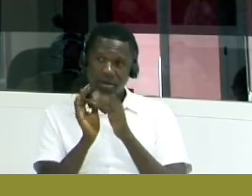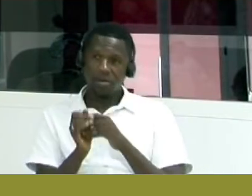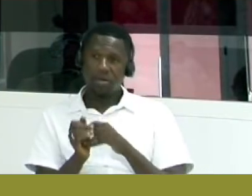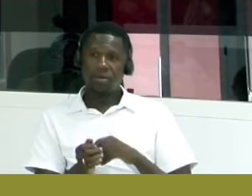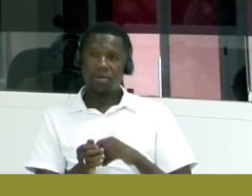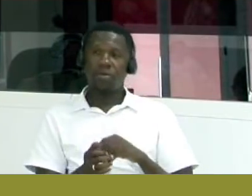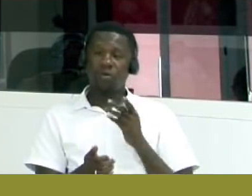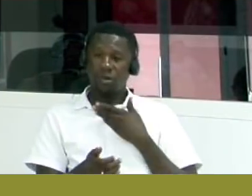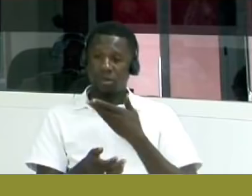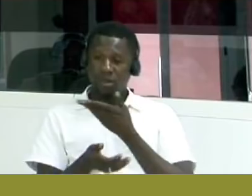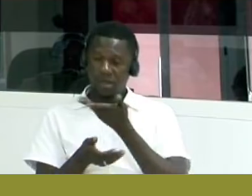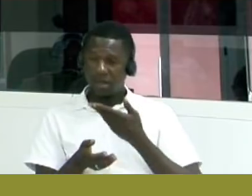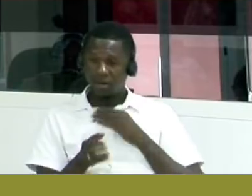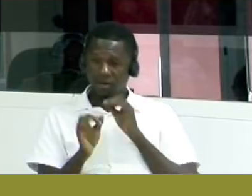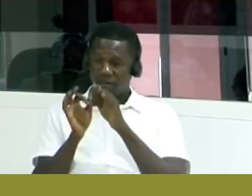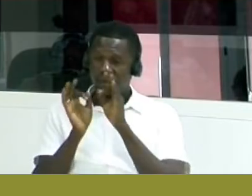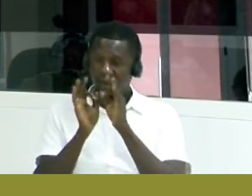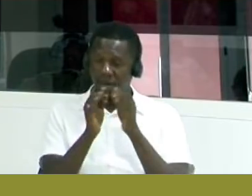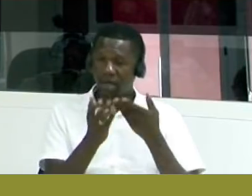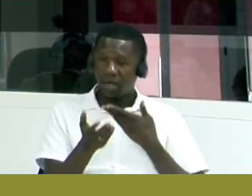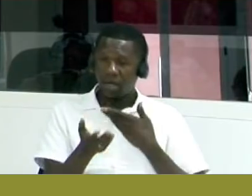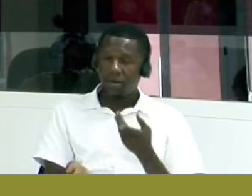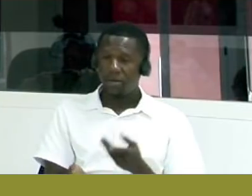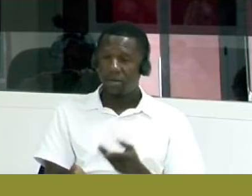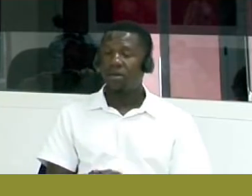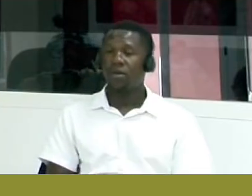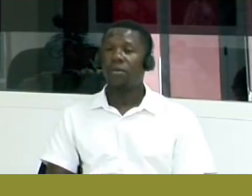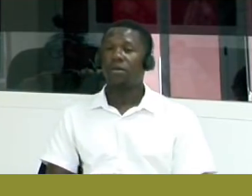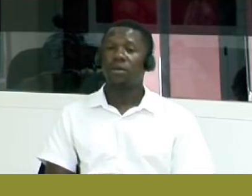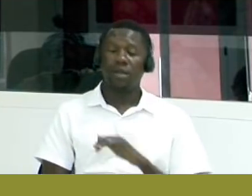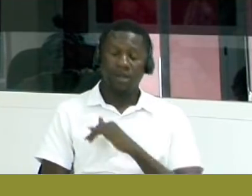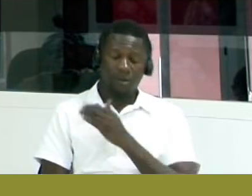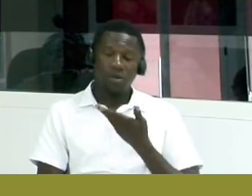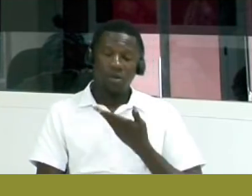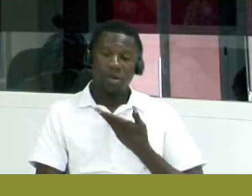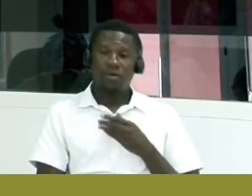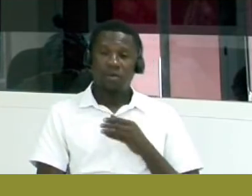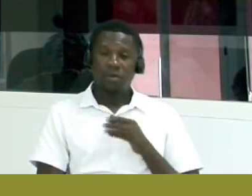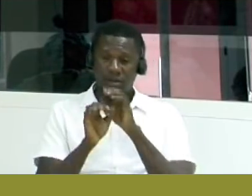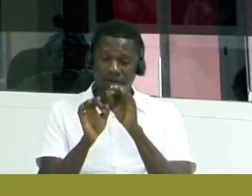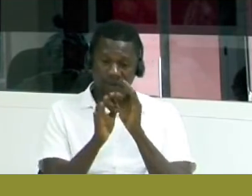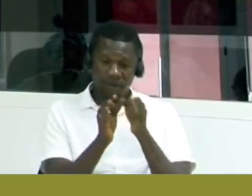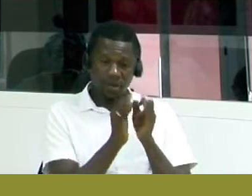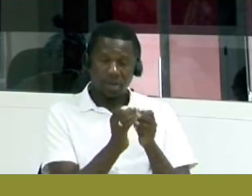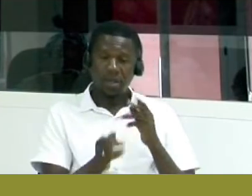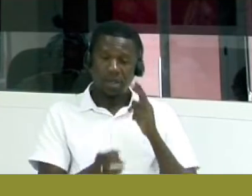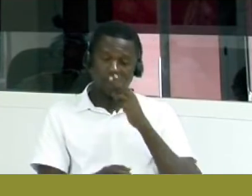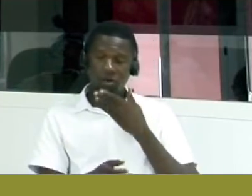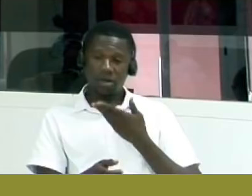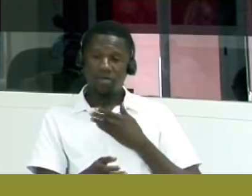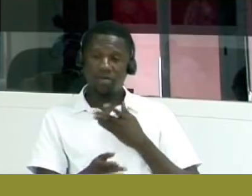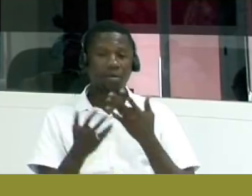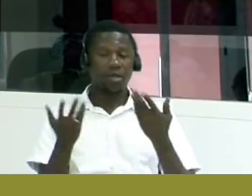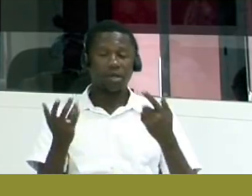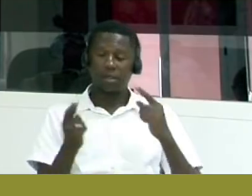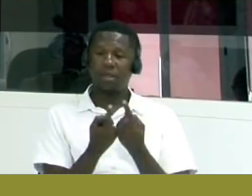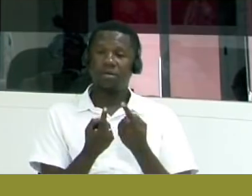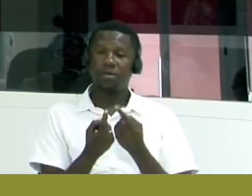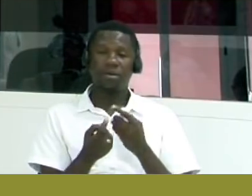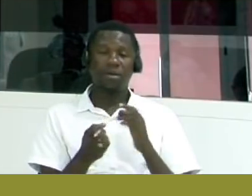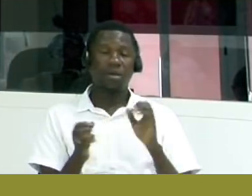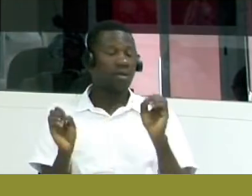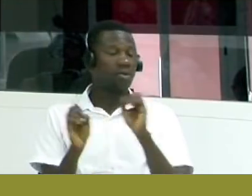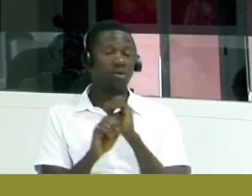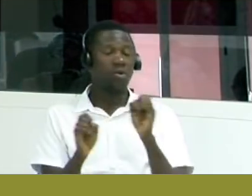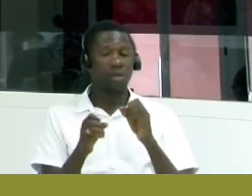Was there a debriefing? Yeah, that's what there was supposed to be a debriefing, and I tried to have it several times. You get nothing out of it.